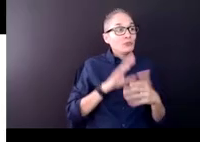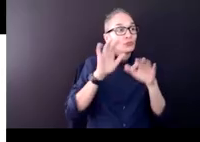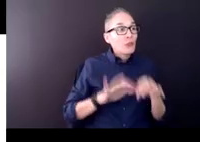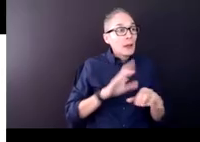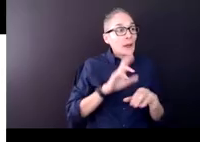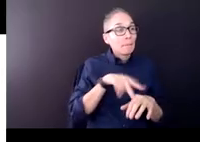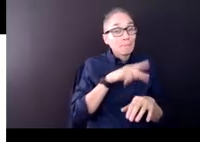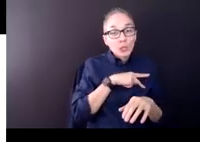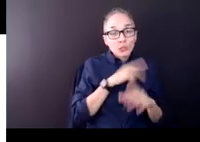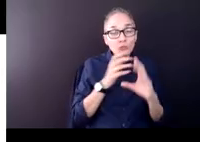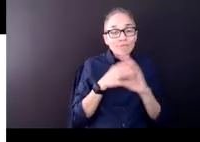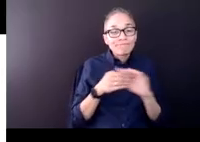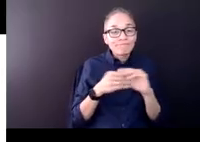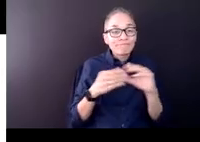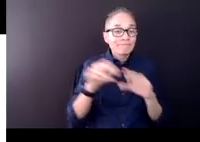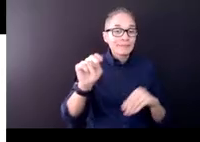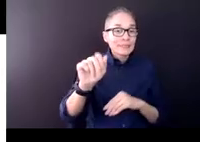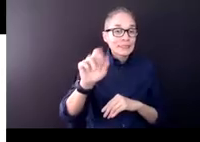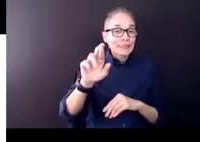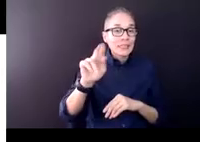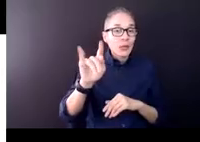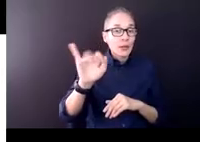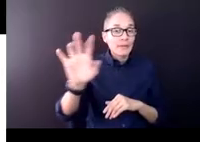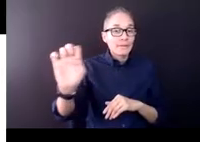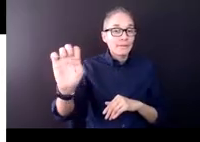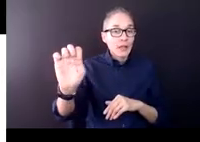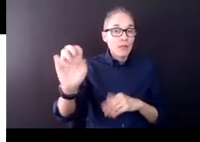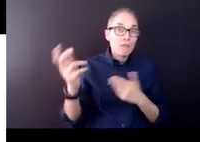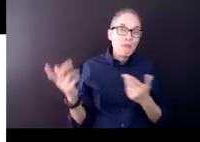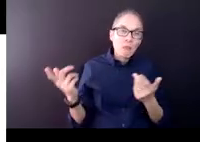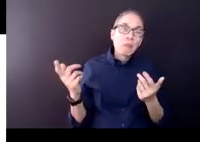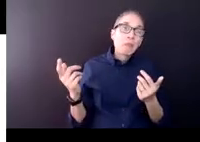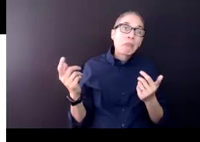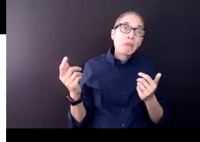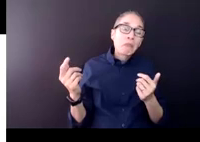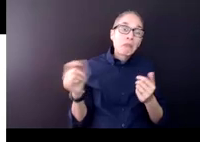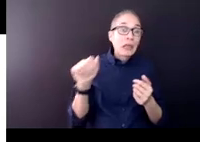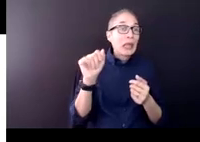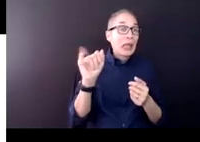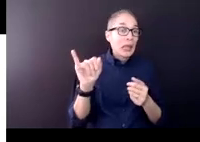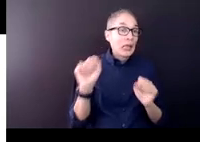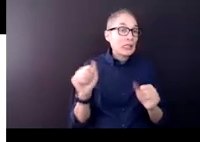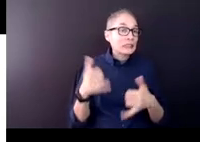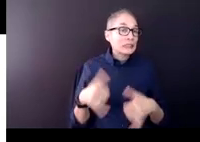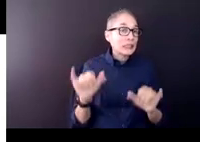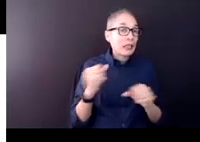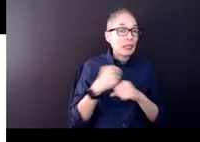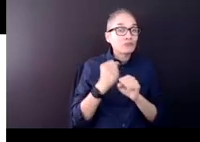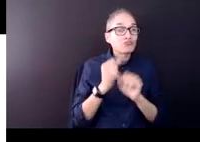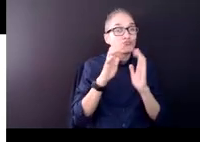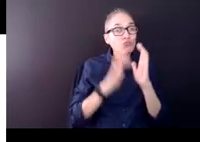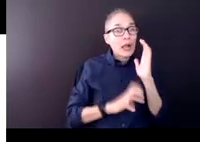a narrative, uh, yeah, in theory, I mean, AI can still generate an essay for the